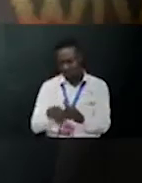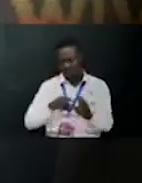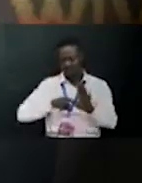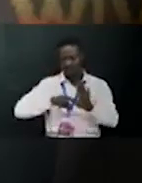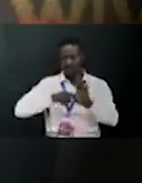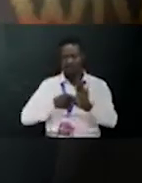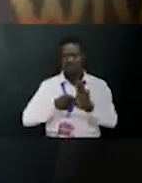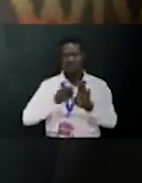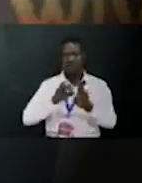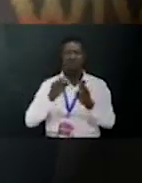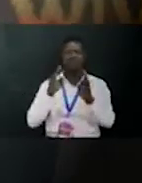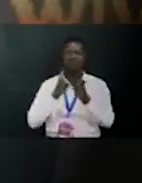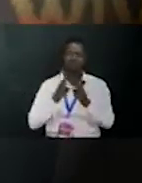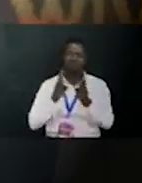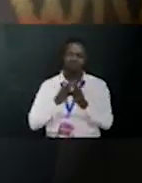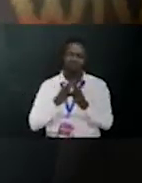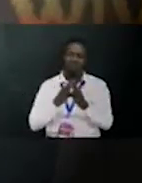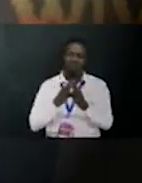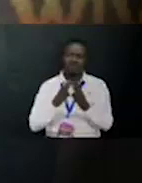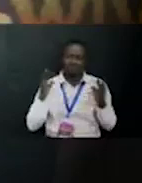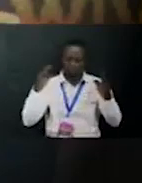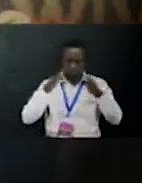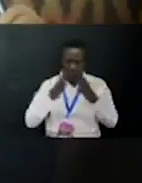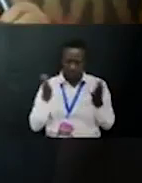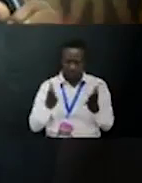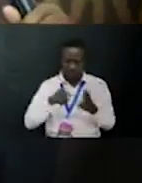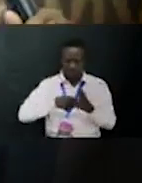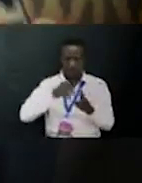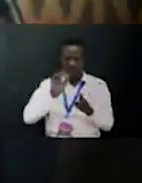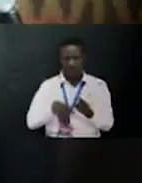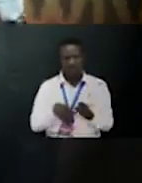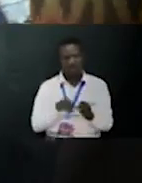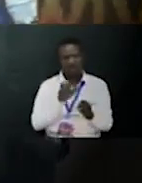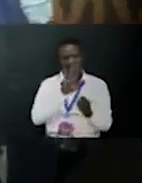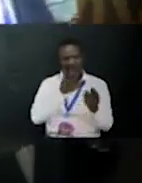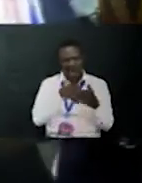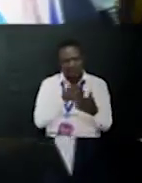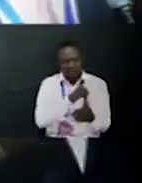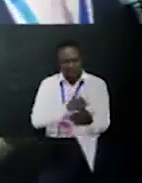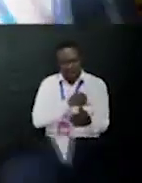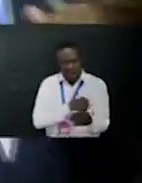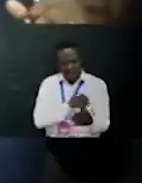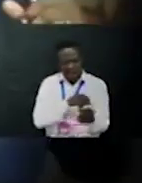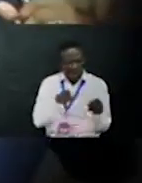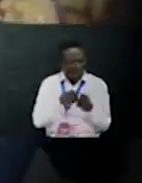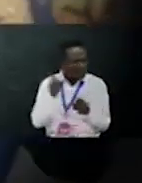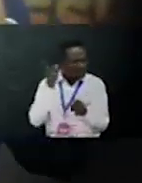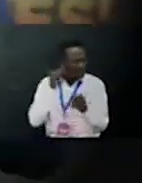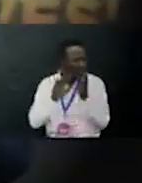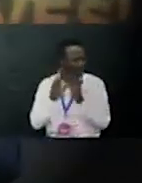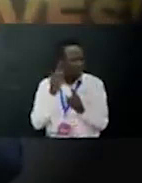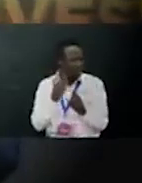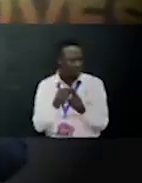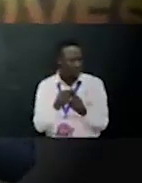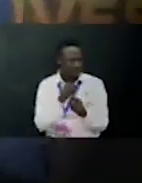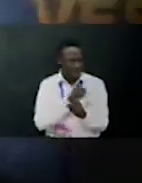the conference. Your attitude towards the way you hear the word of God, your attitude towards the